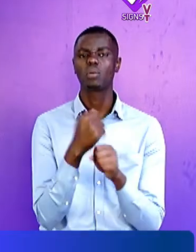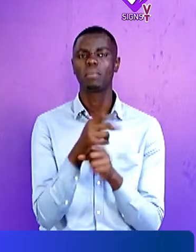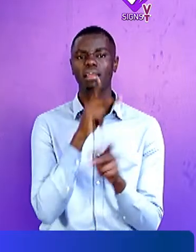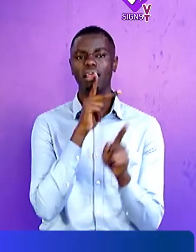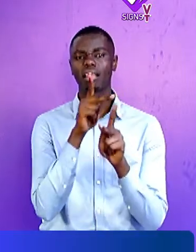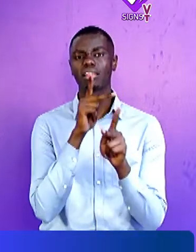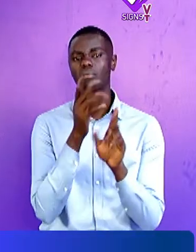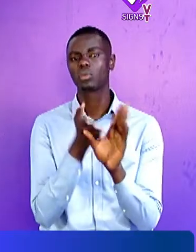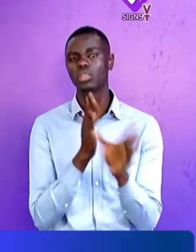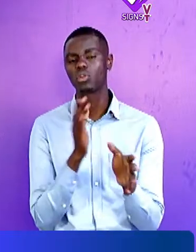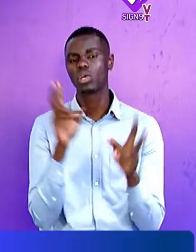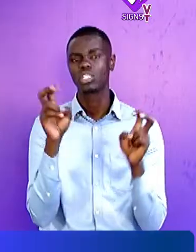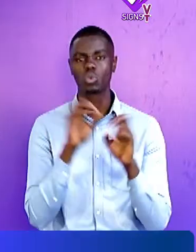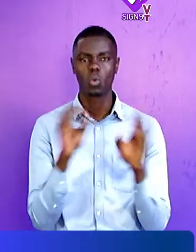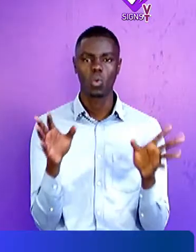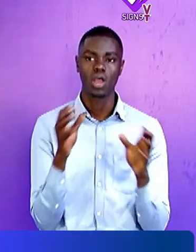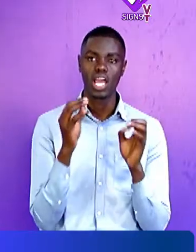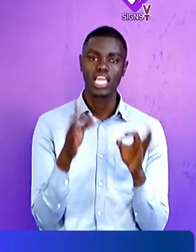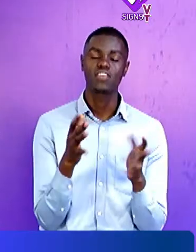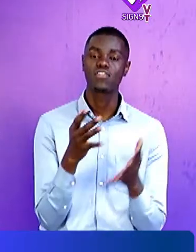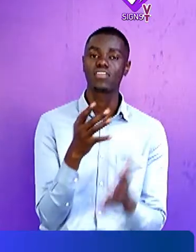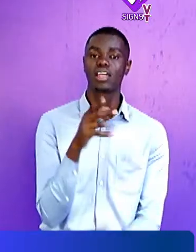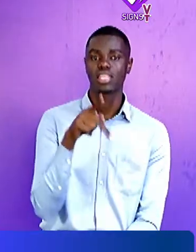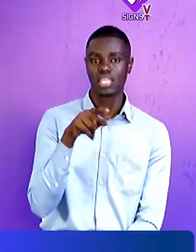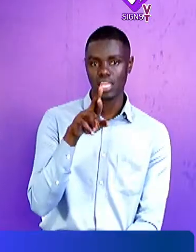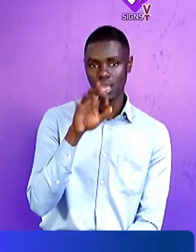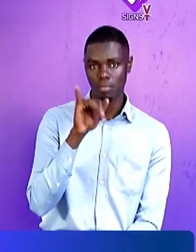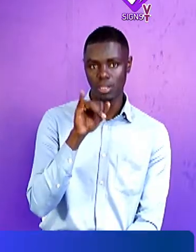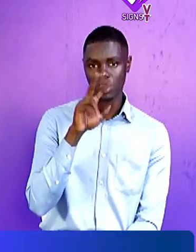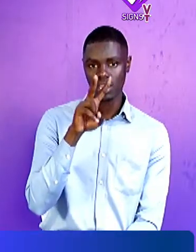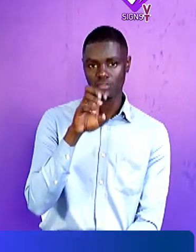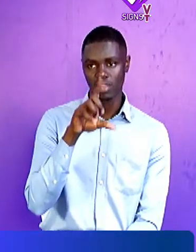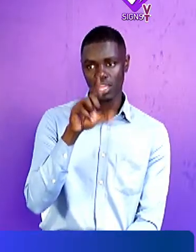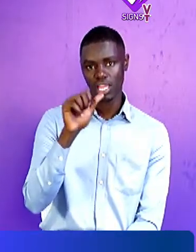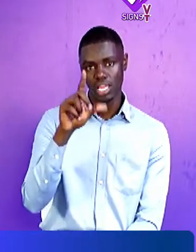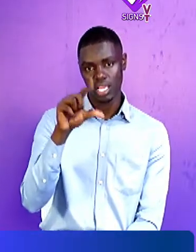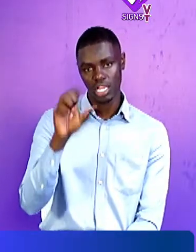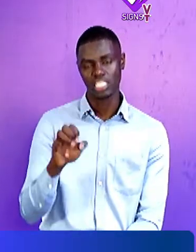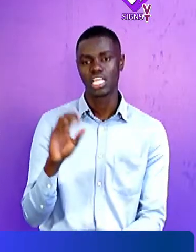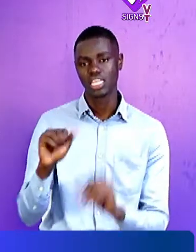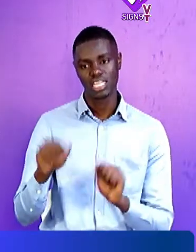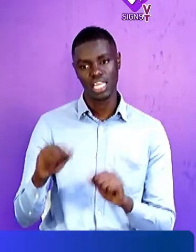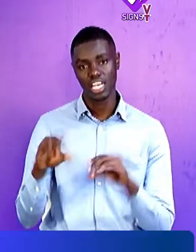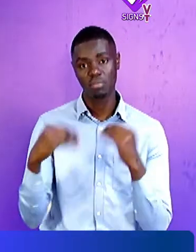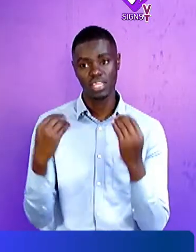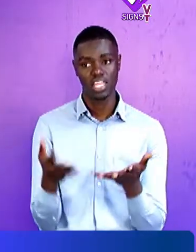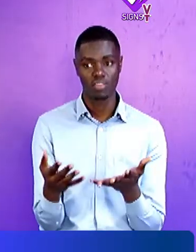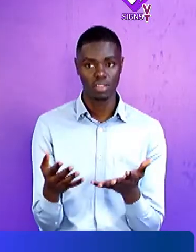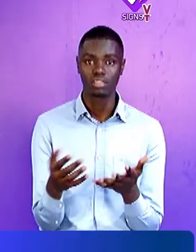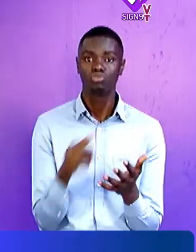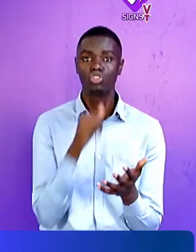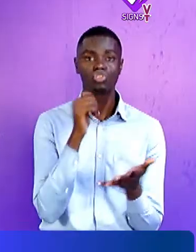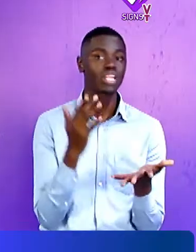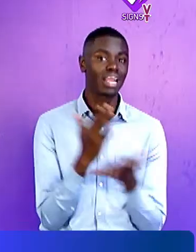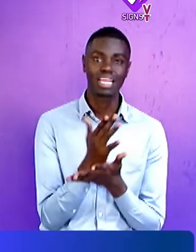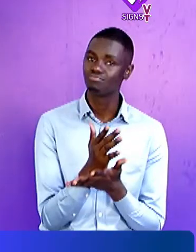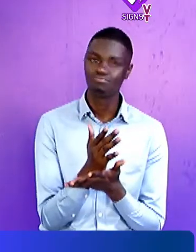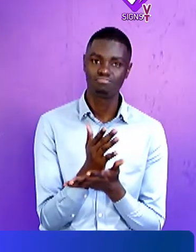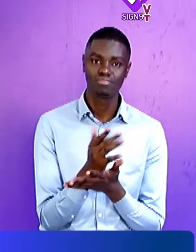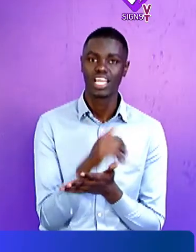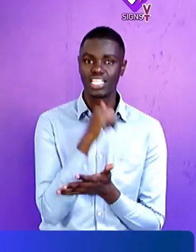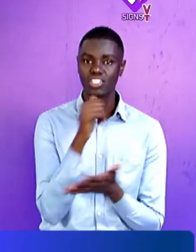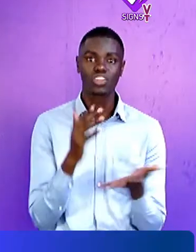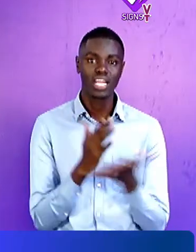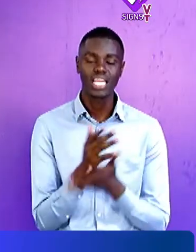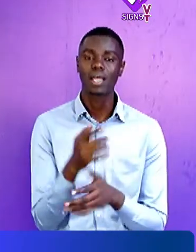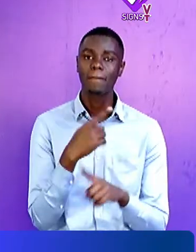is not the issue because actually if they're privileges, they can be given or not. You can say this is a privilege you have, but it's not a right. It is not a right. It's